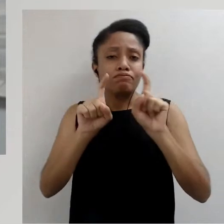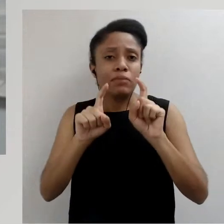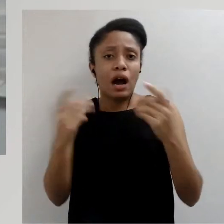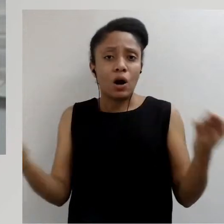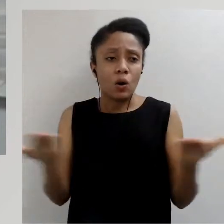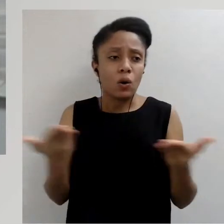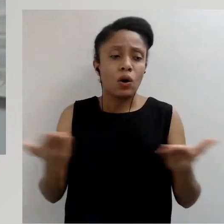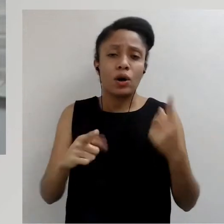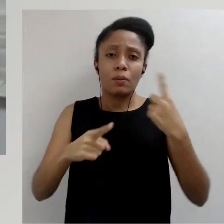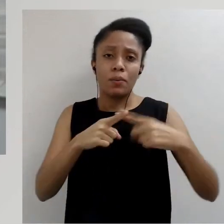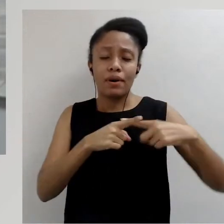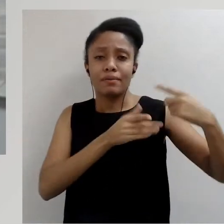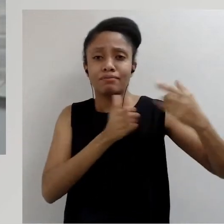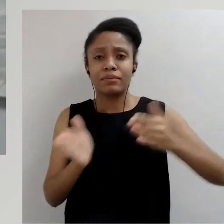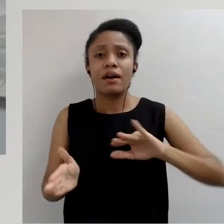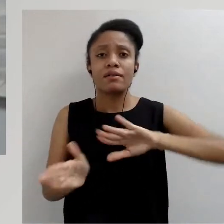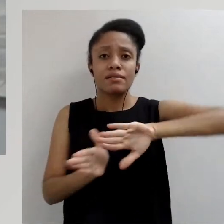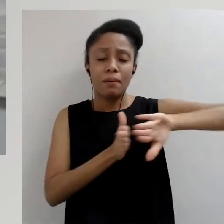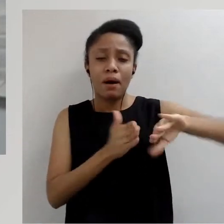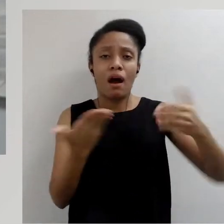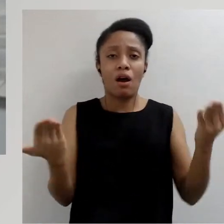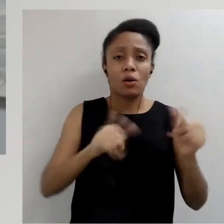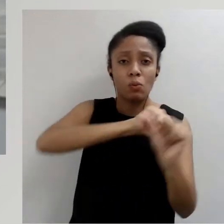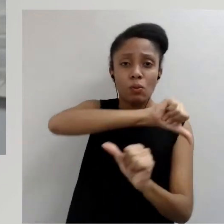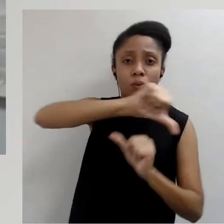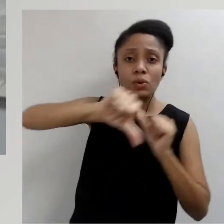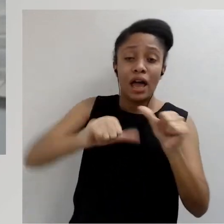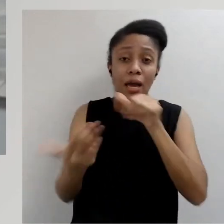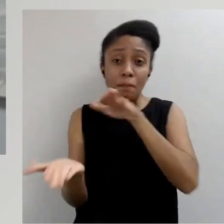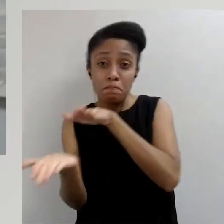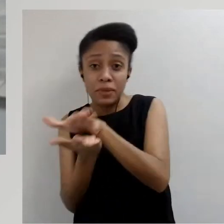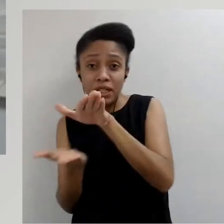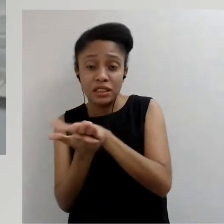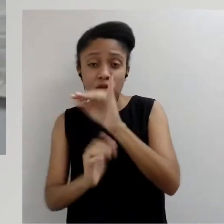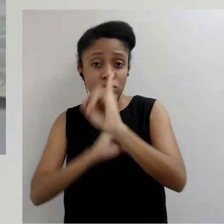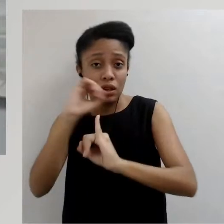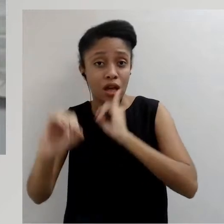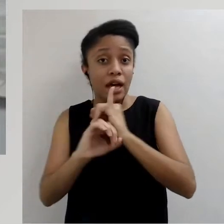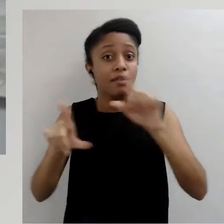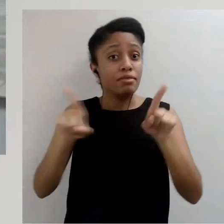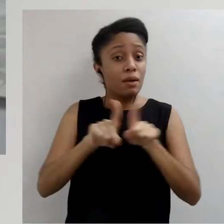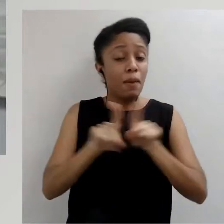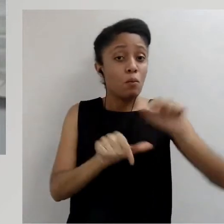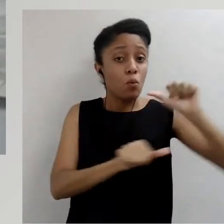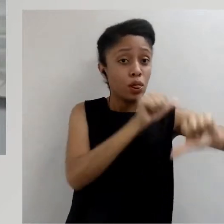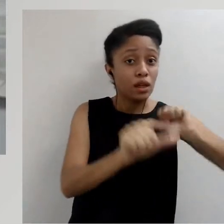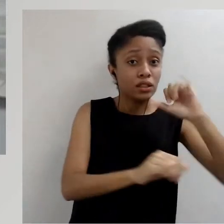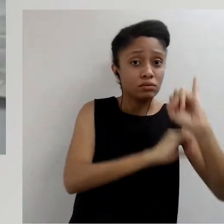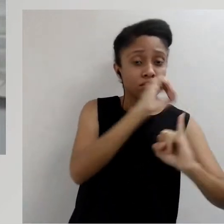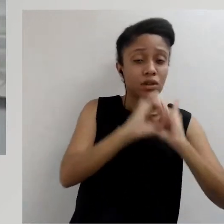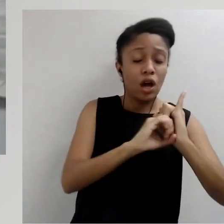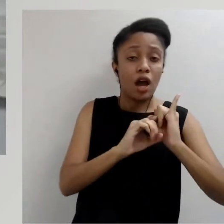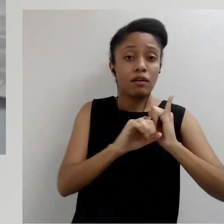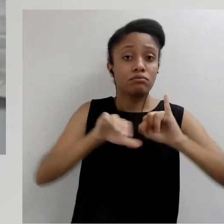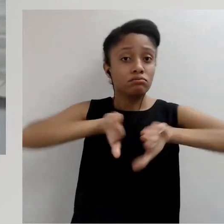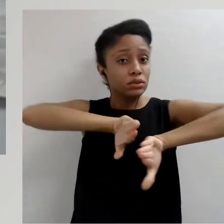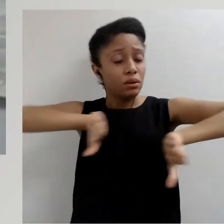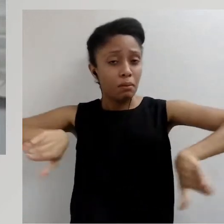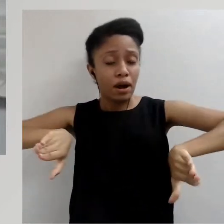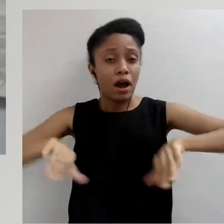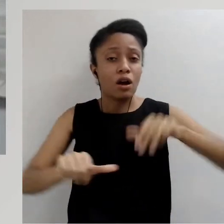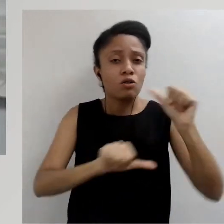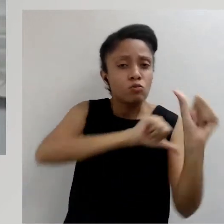it's important for us here to separate digital transformation and digital printing. We have two different